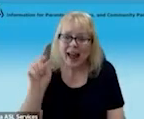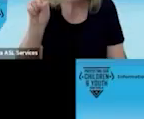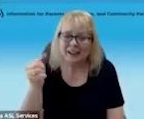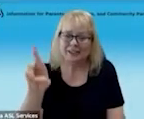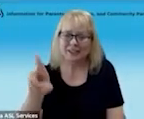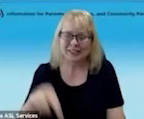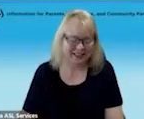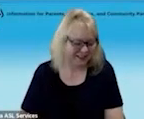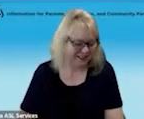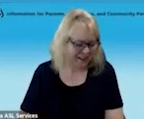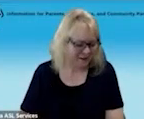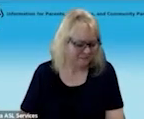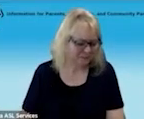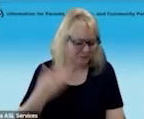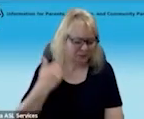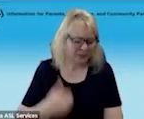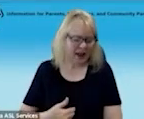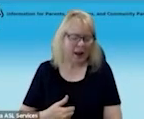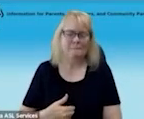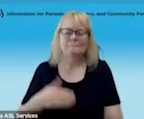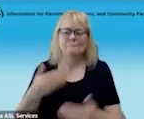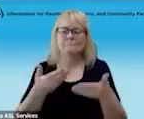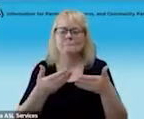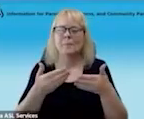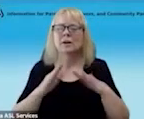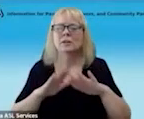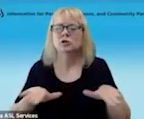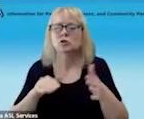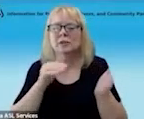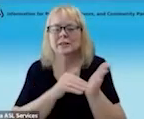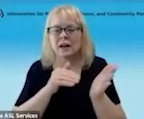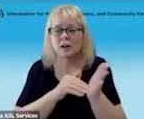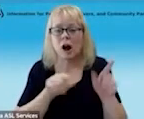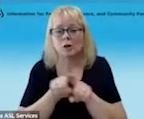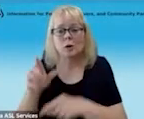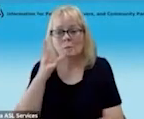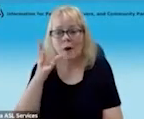Thank you, Captain Van Loo. Next, we have Dr. Amy Hatcher.